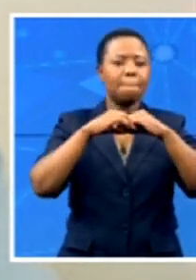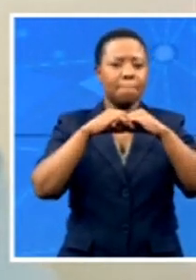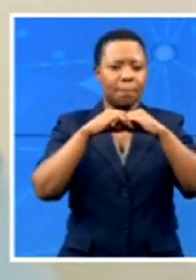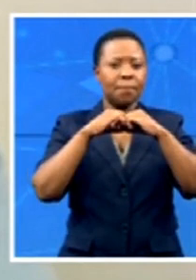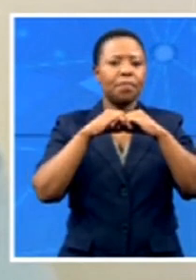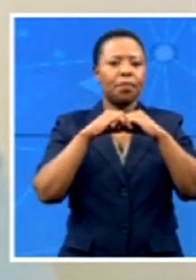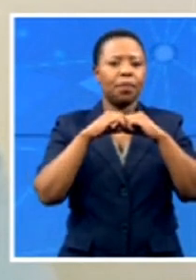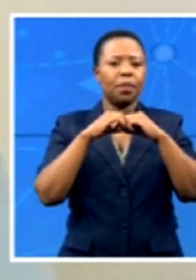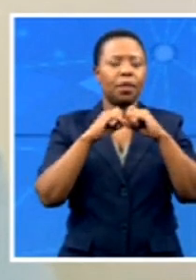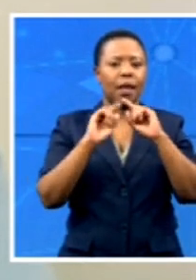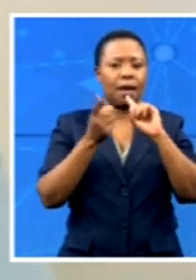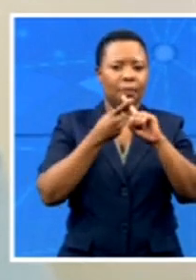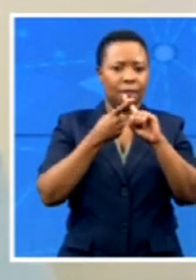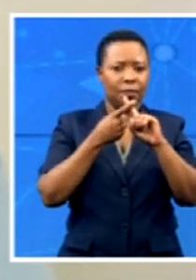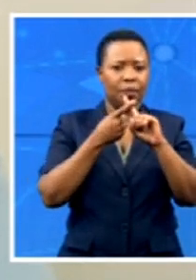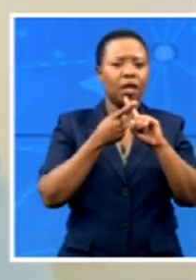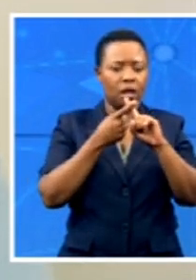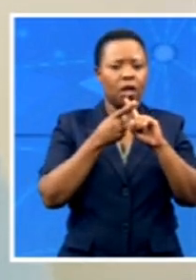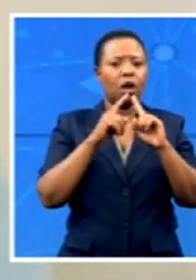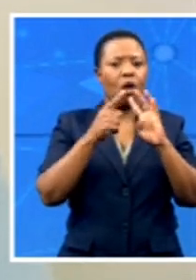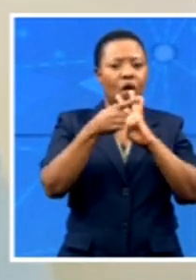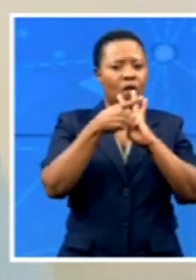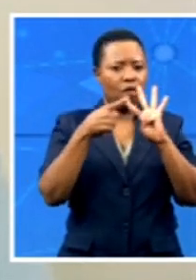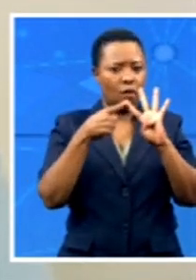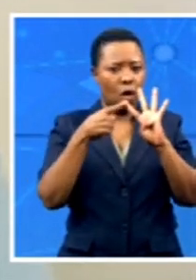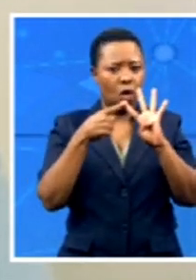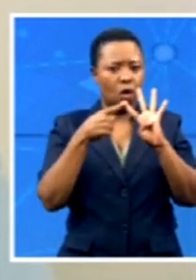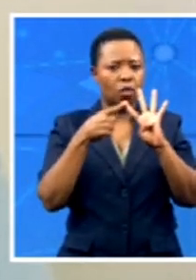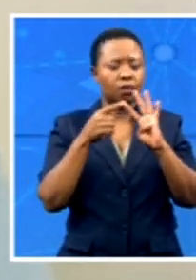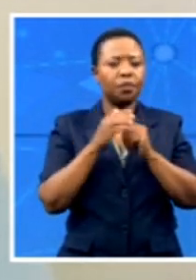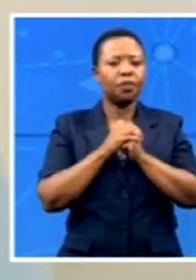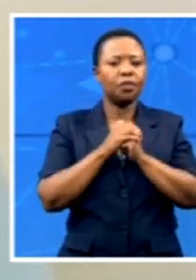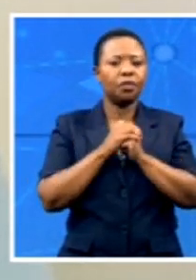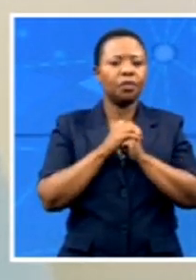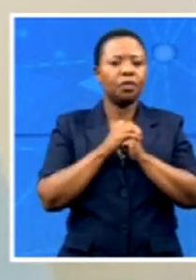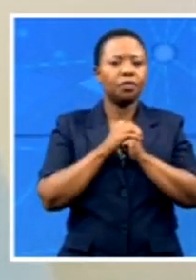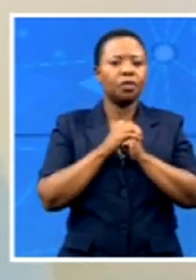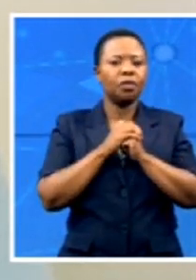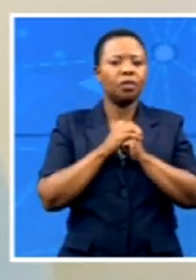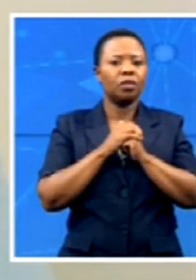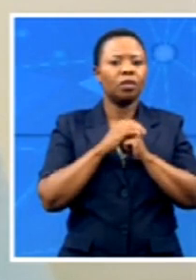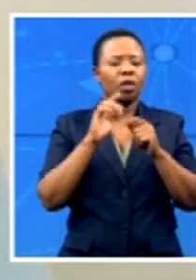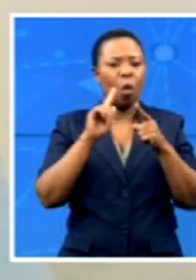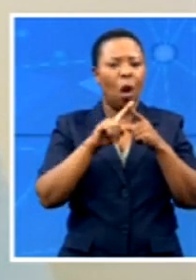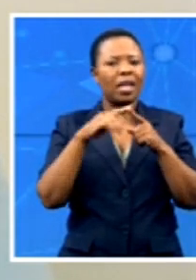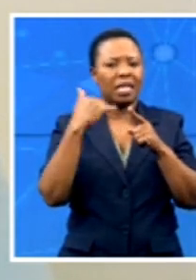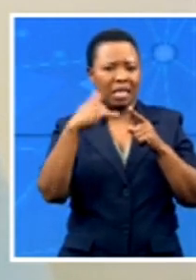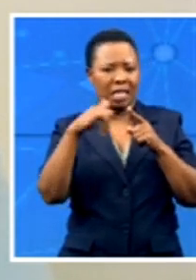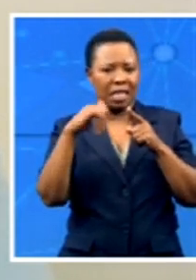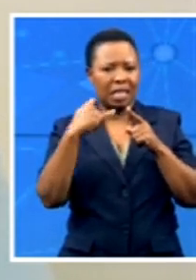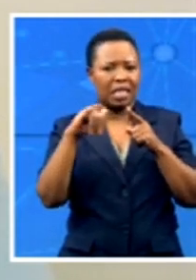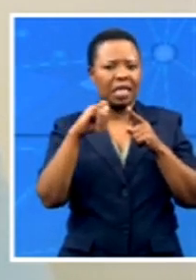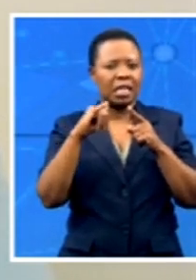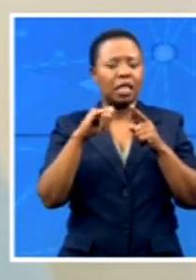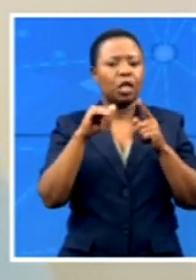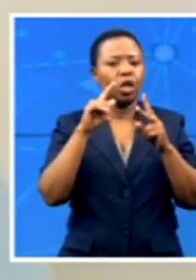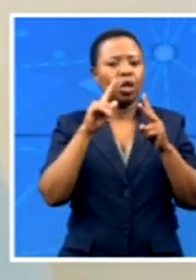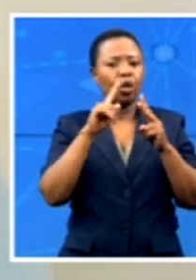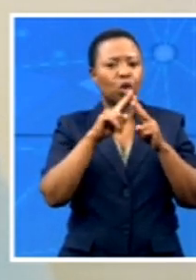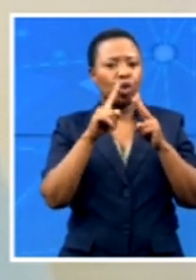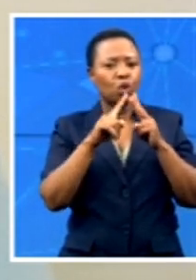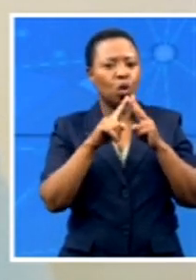four, with three suffered moderate injuries and one suffered light injuries. Two of the moderate injuries were, and one of the light injuries